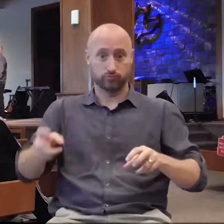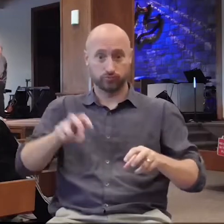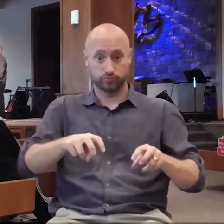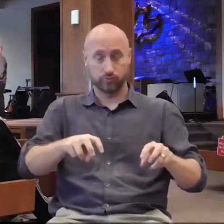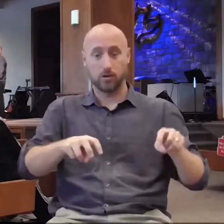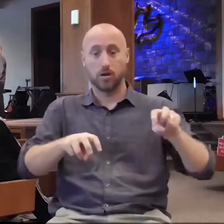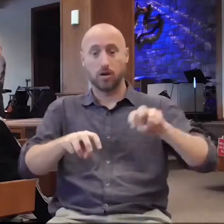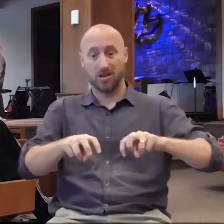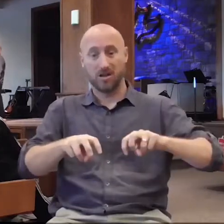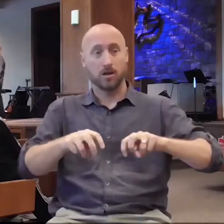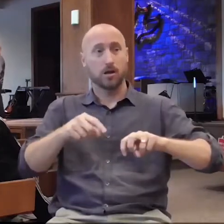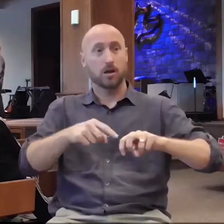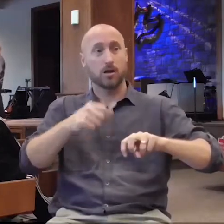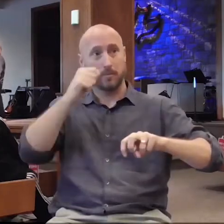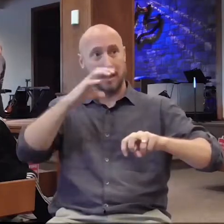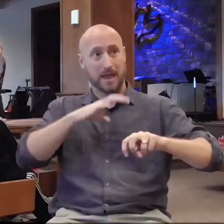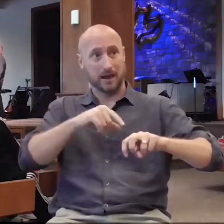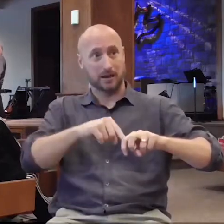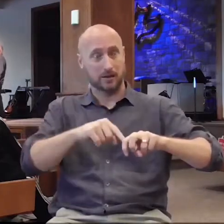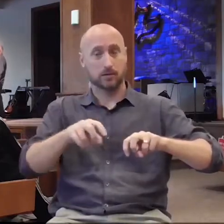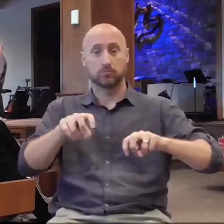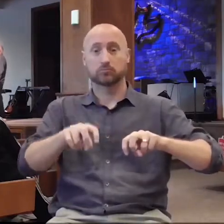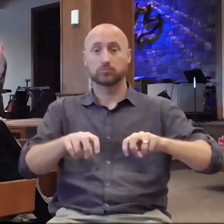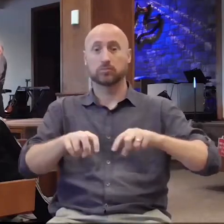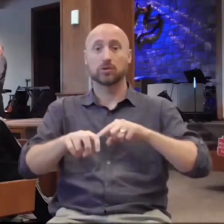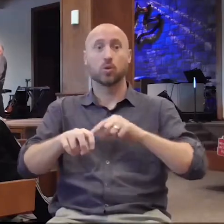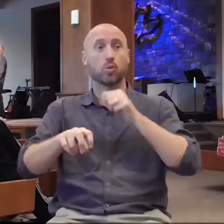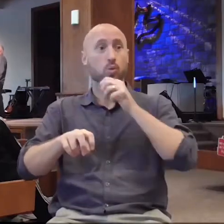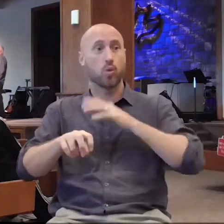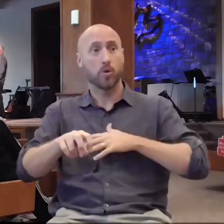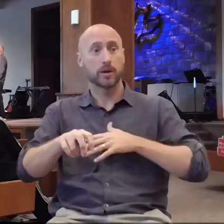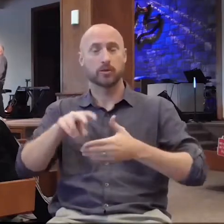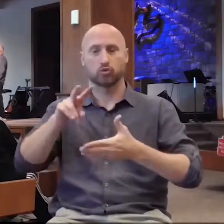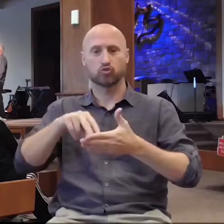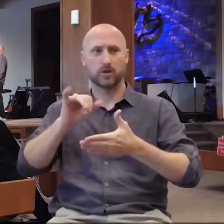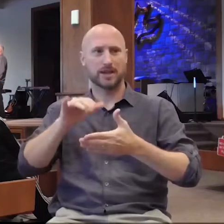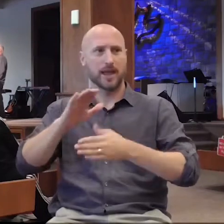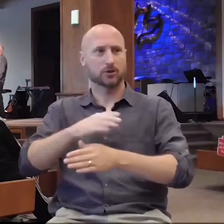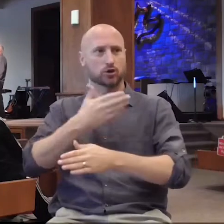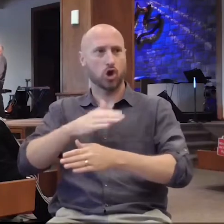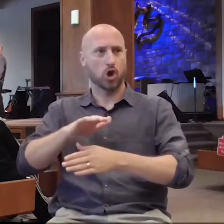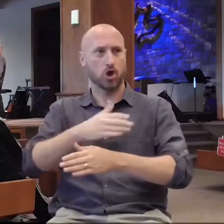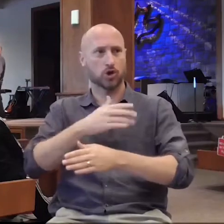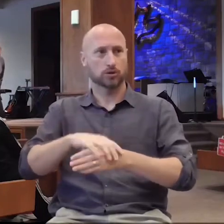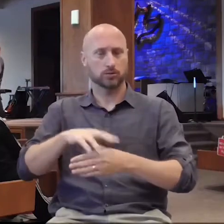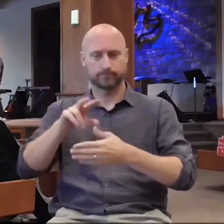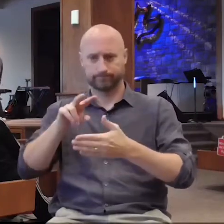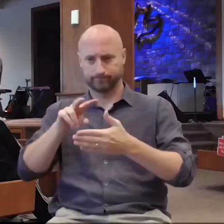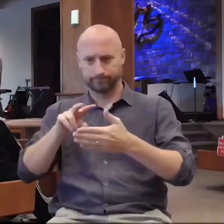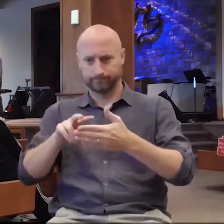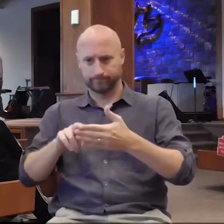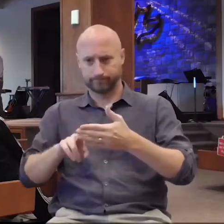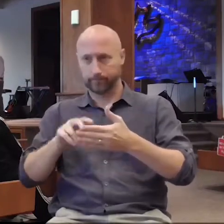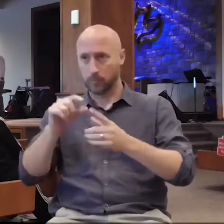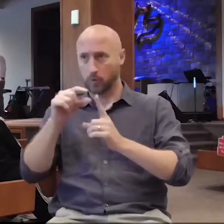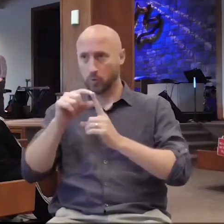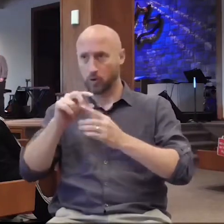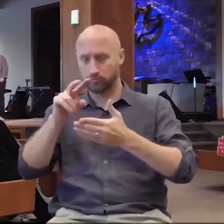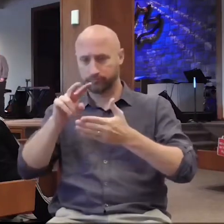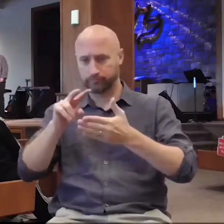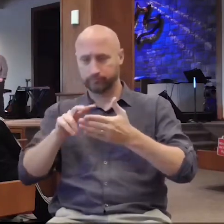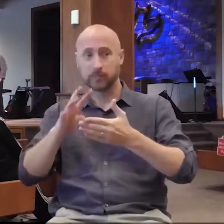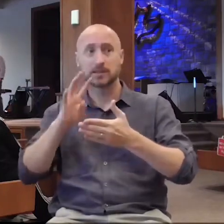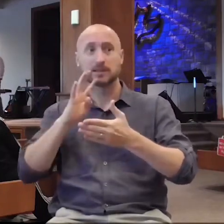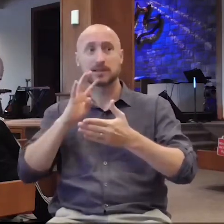her. And she starts to read that song. And she's reading the words out